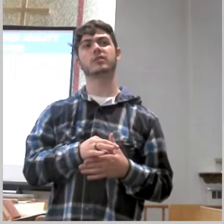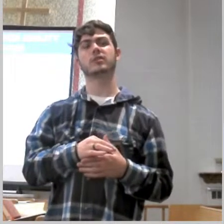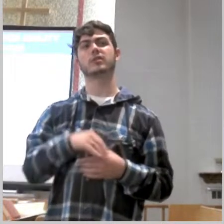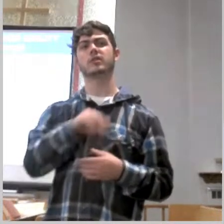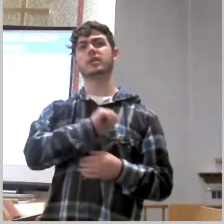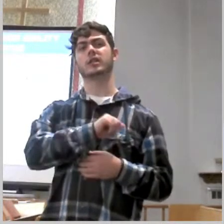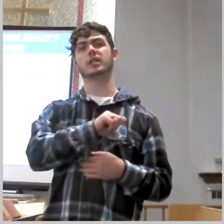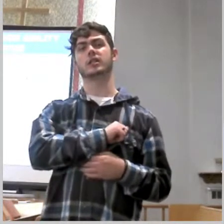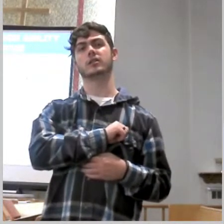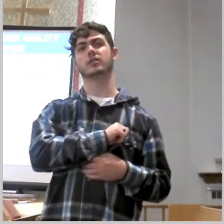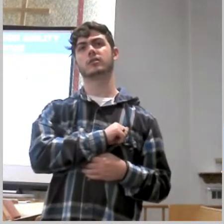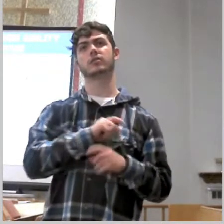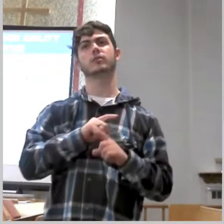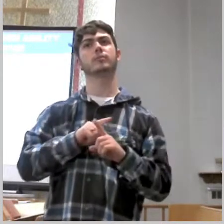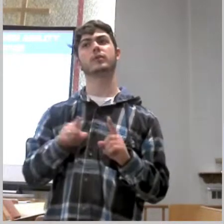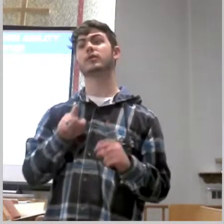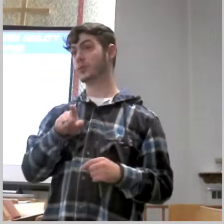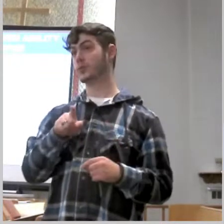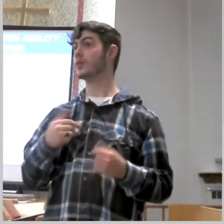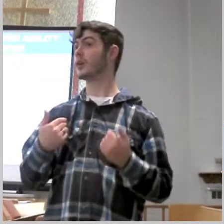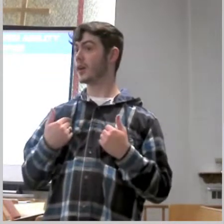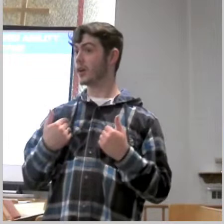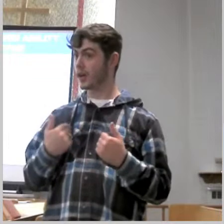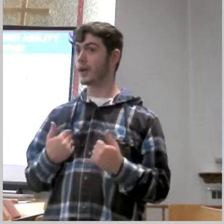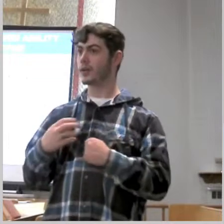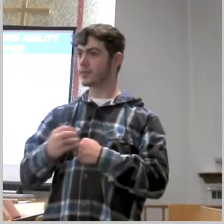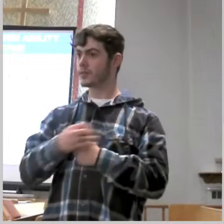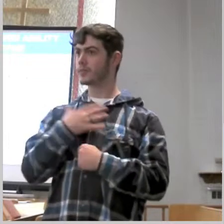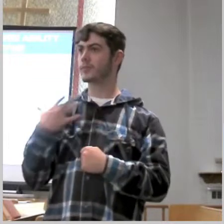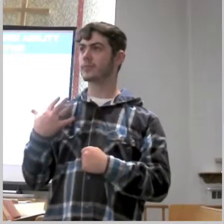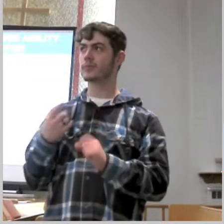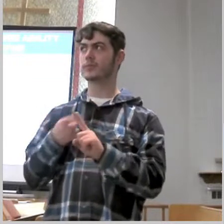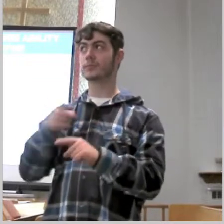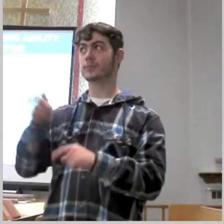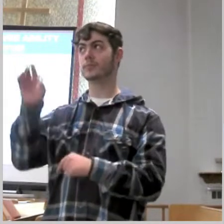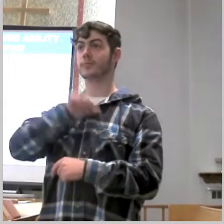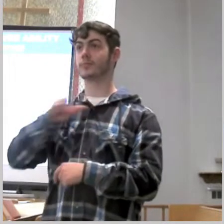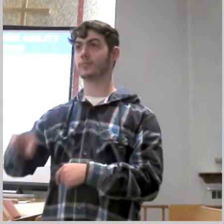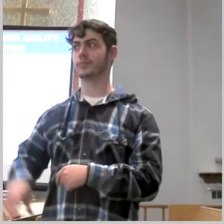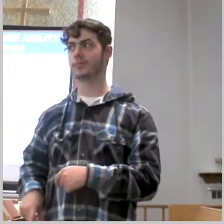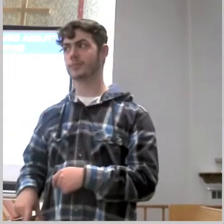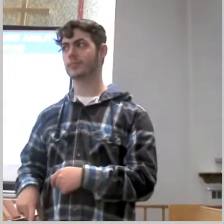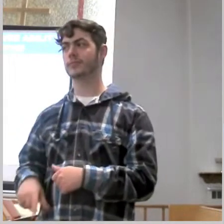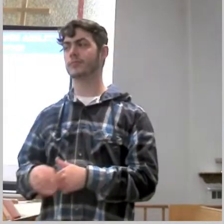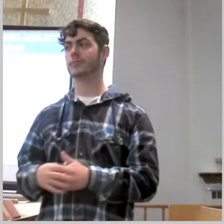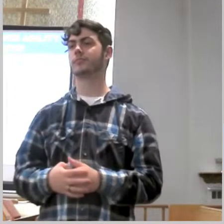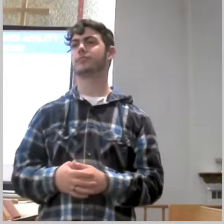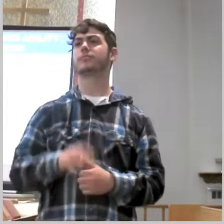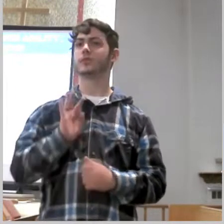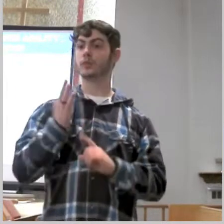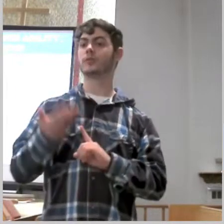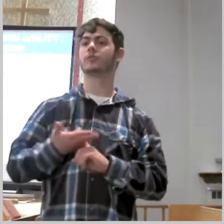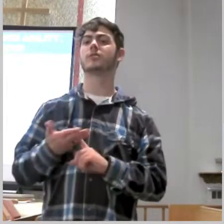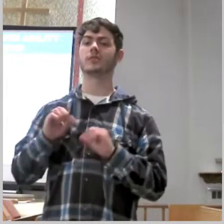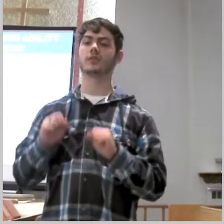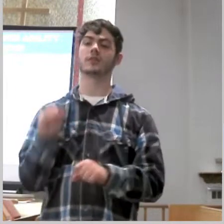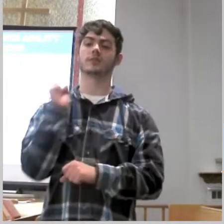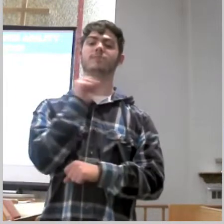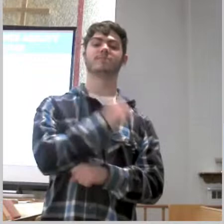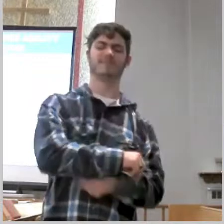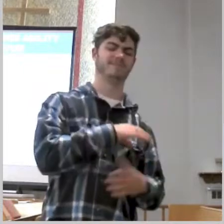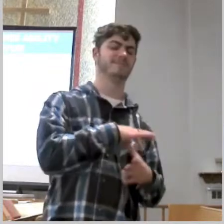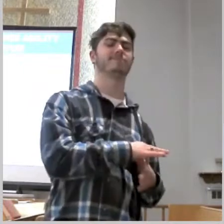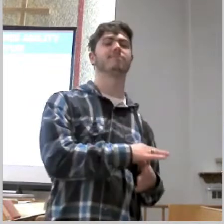means and motive and opportunity to give to the Lord. Your conviction might overcome the flesh.